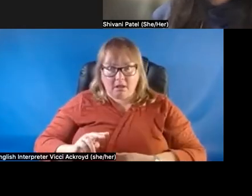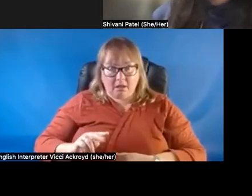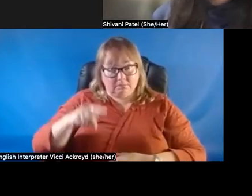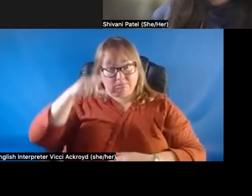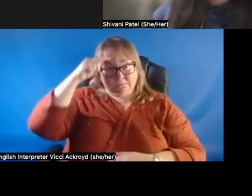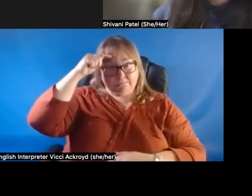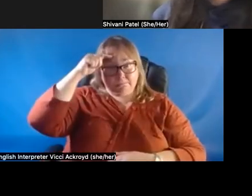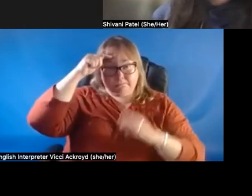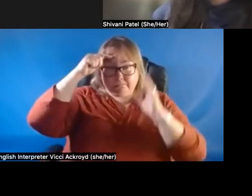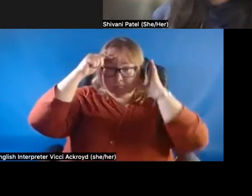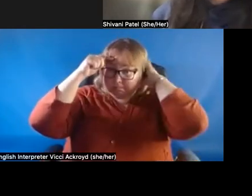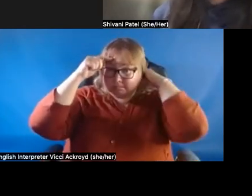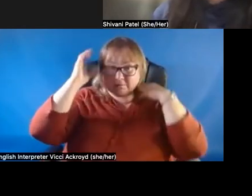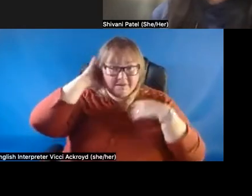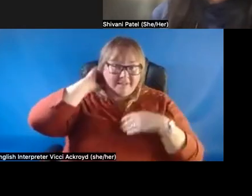horrible.